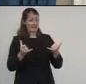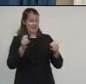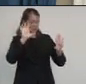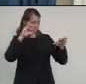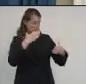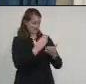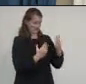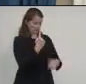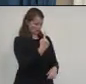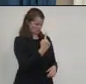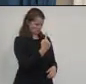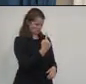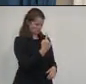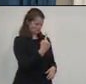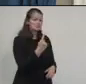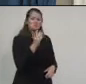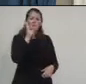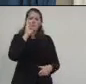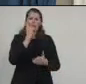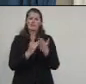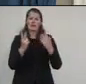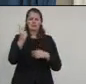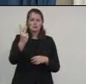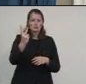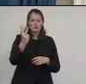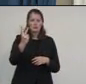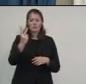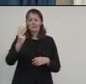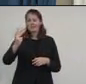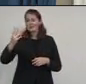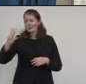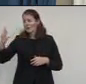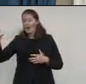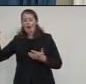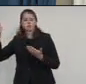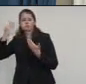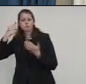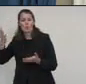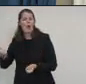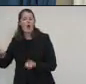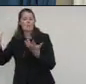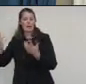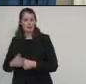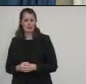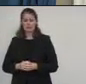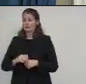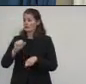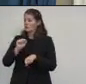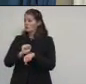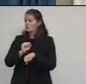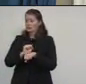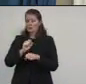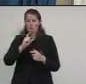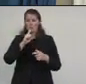Thank you. We'll go back to the phone line. Ben Stillman, if you're on the line, it's your turn for your question. Hi.